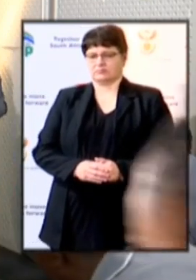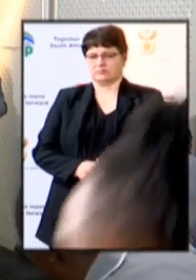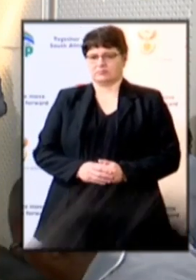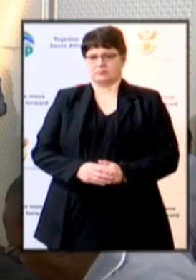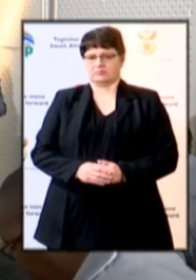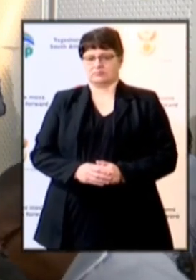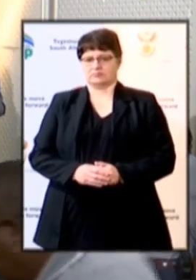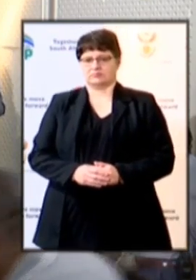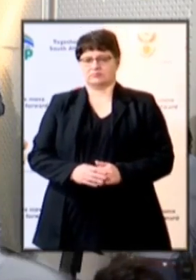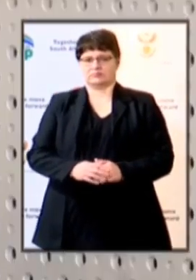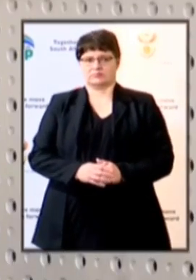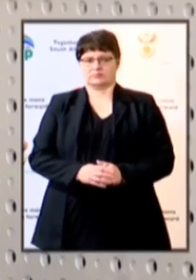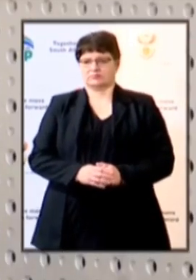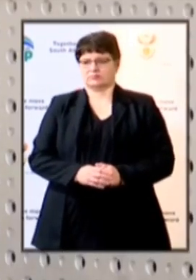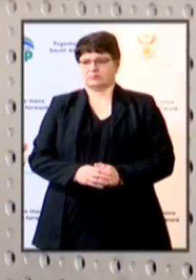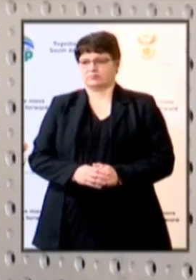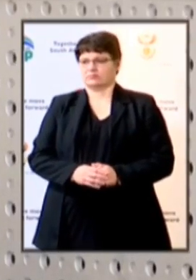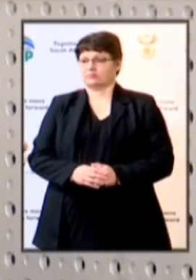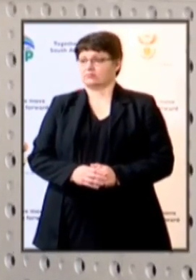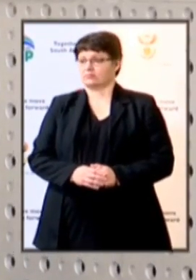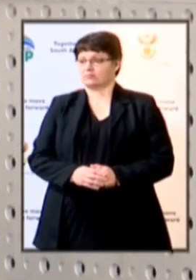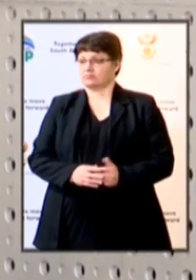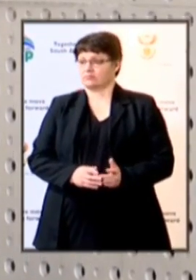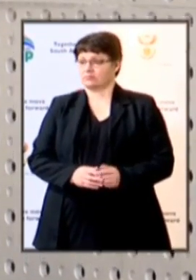Sibonge kungqongqoshe, sibonge kakhulu